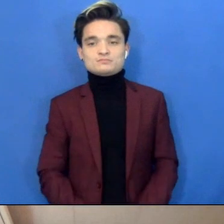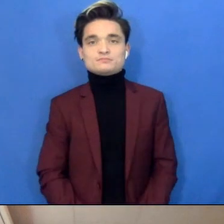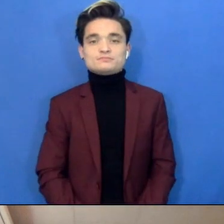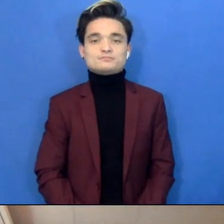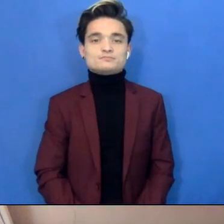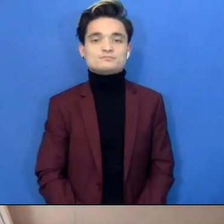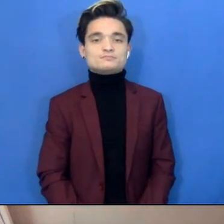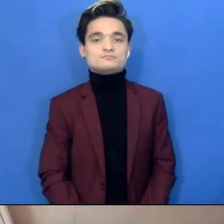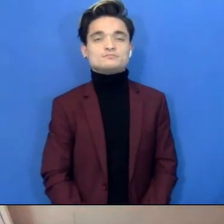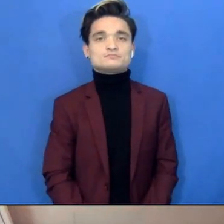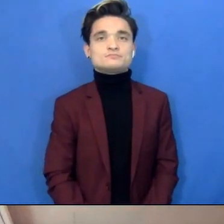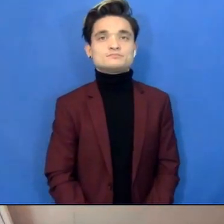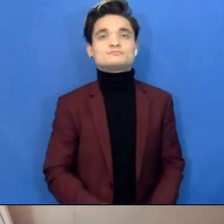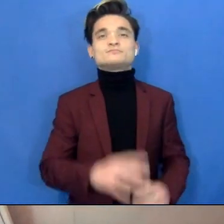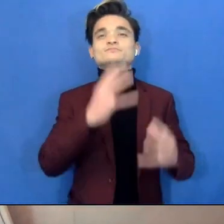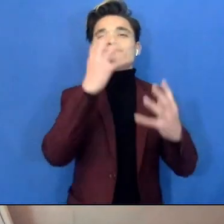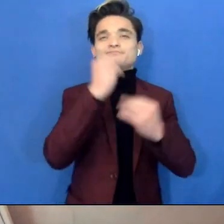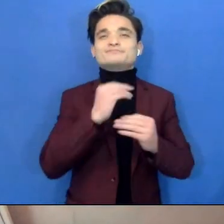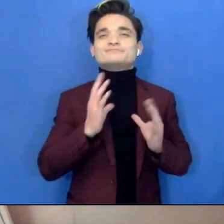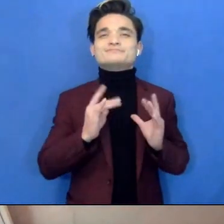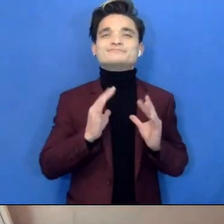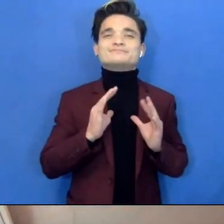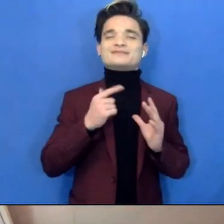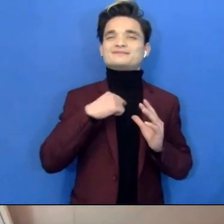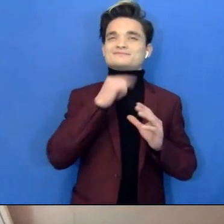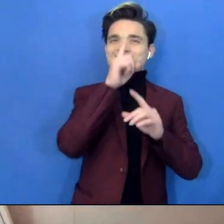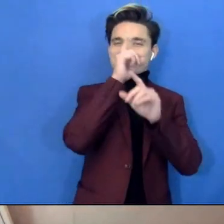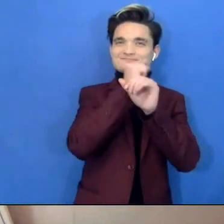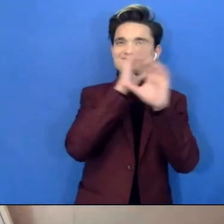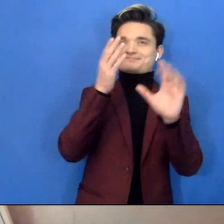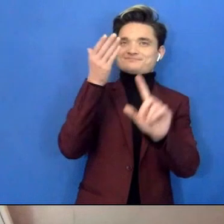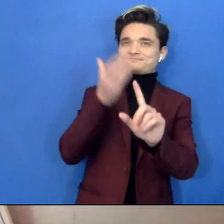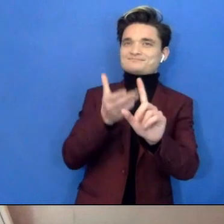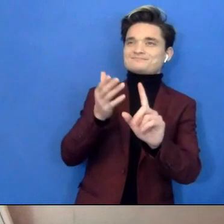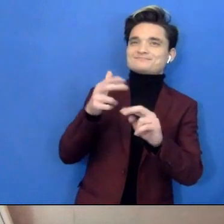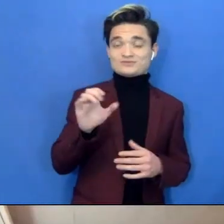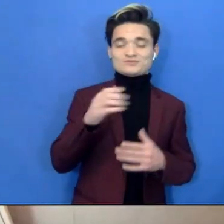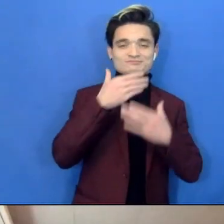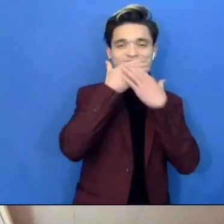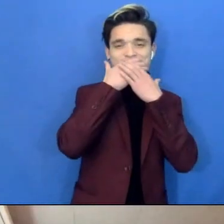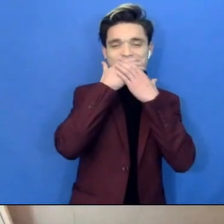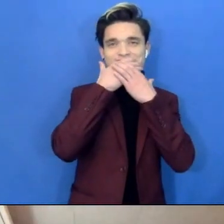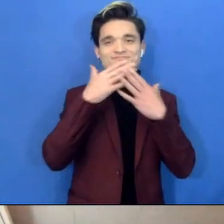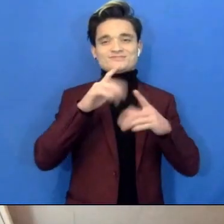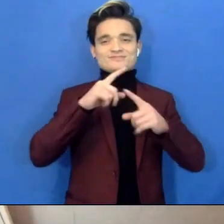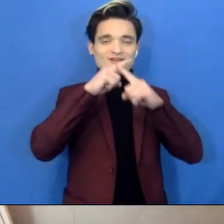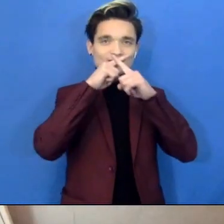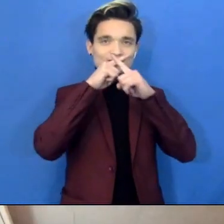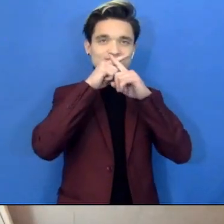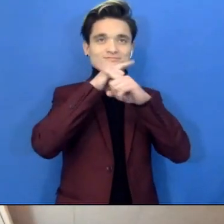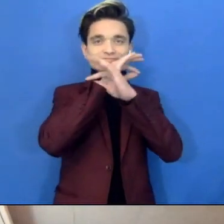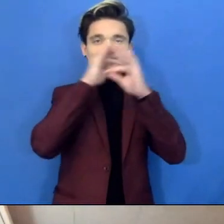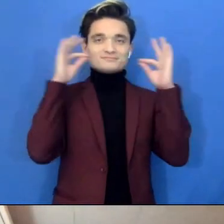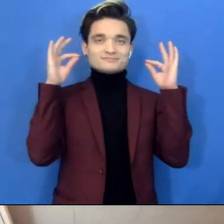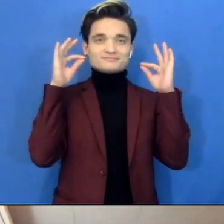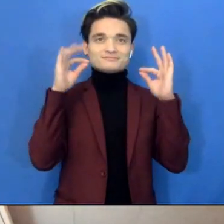you watching during the night and marking the hesitation mark. I'm in love. Okay, wonderful. Let me just say something to